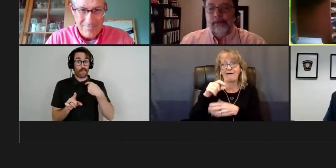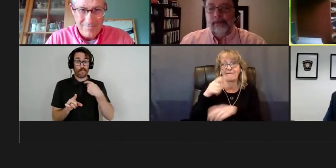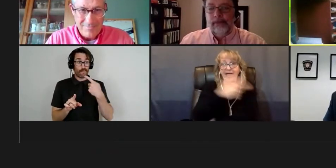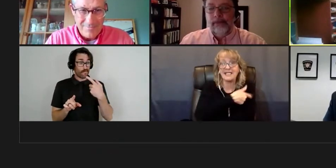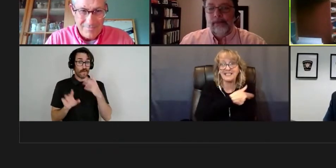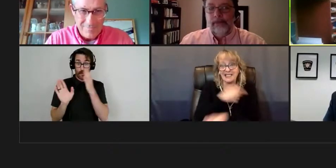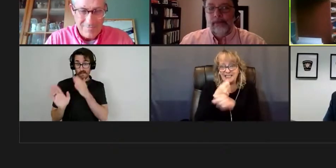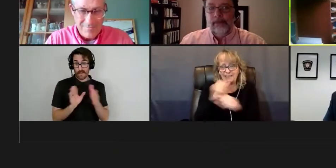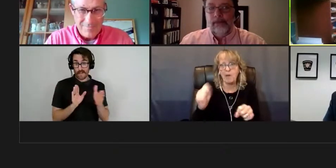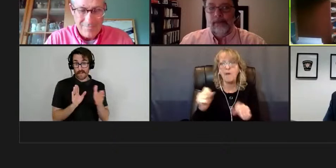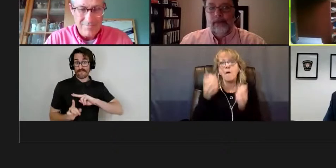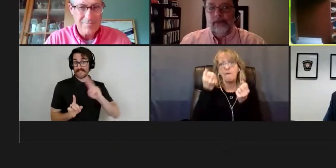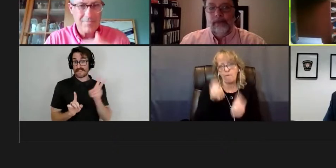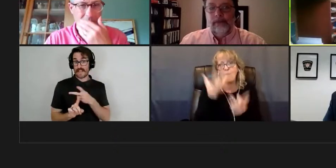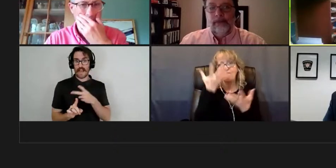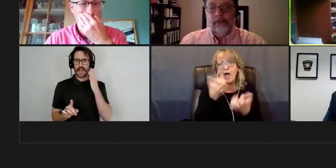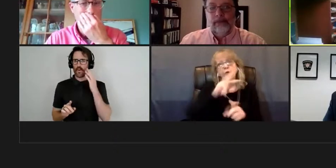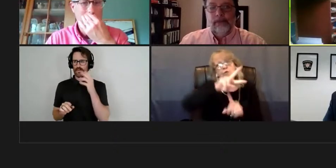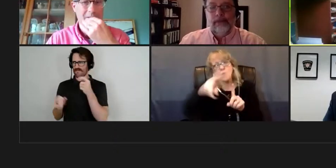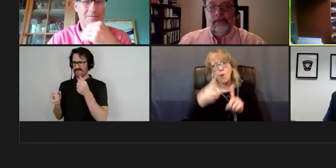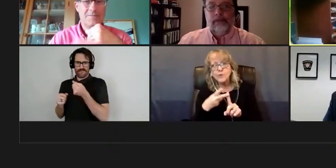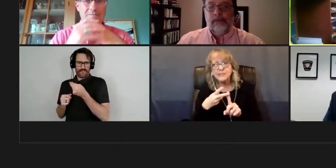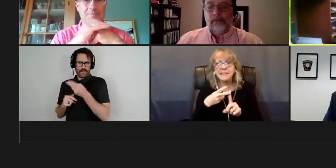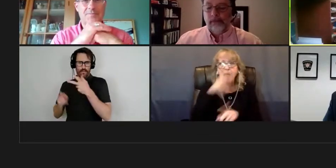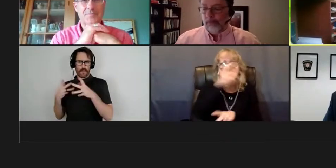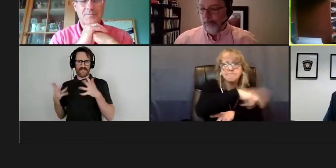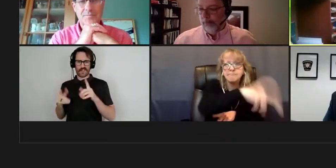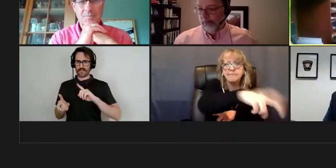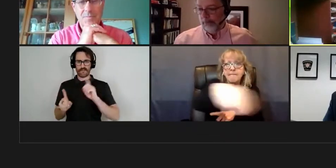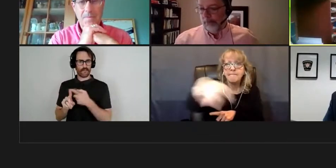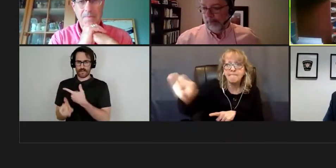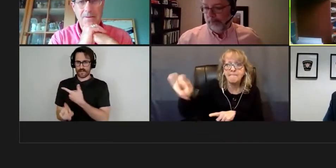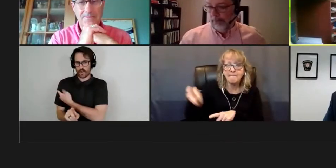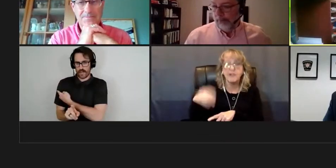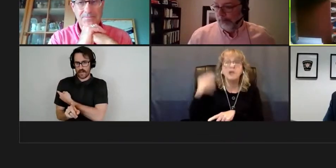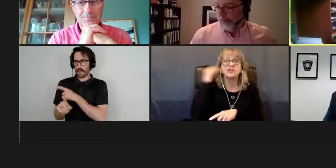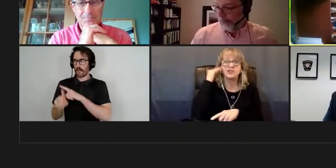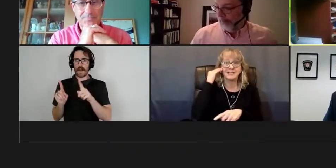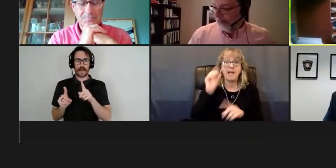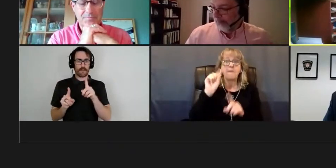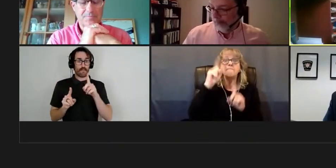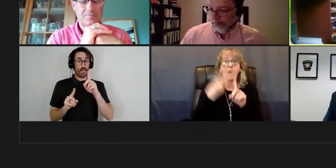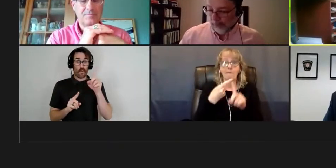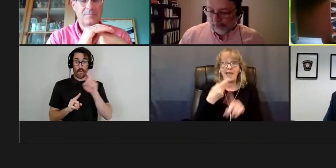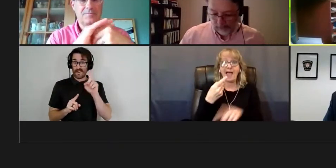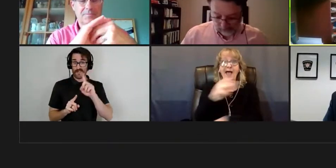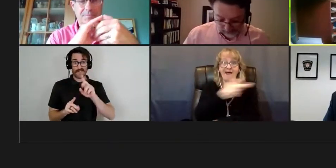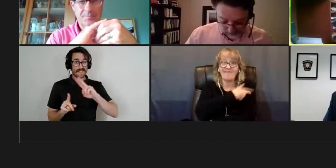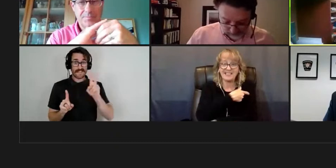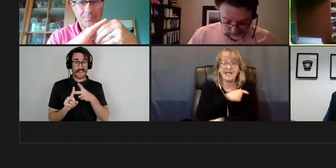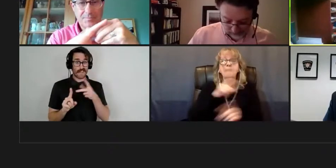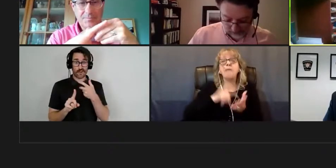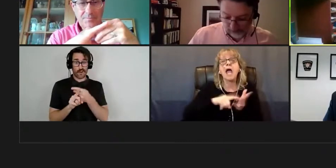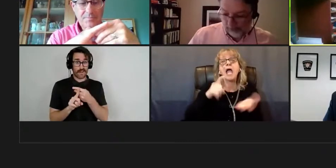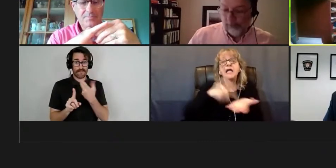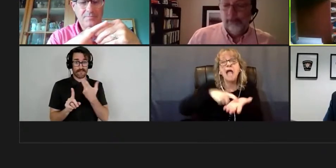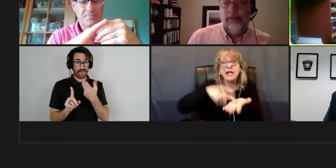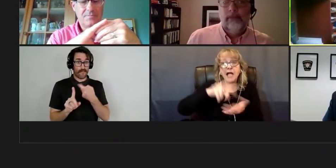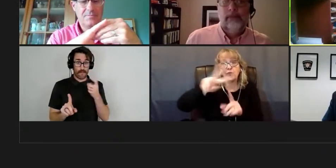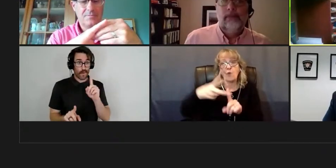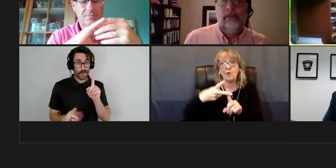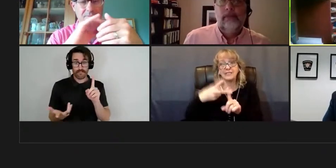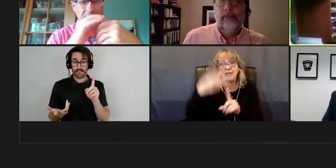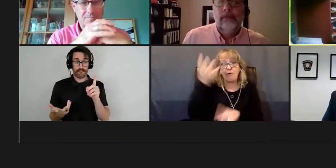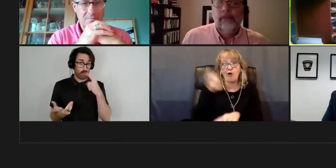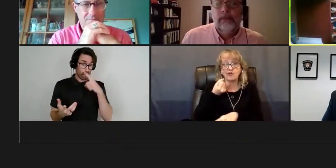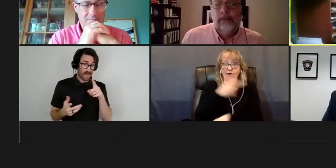I know there is some people received their first shot, but they are in, they don't know where the second shot's going to come from. Can you just